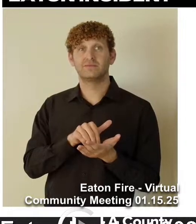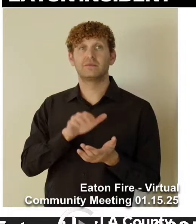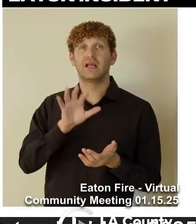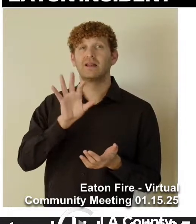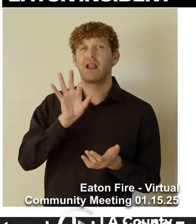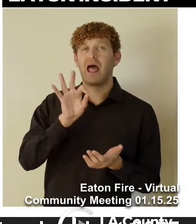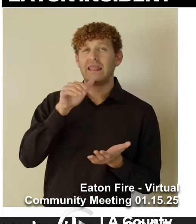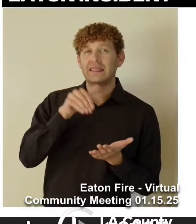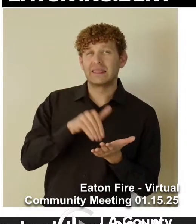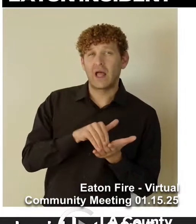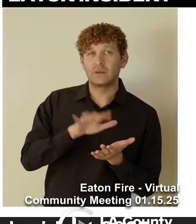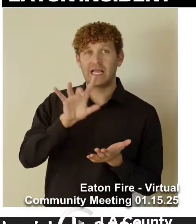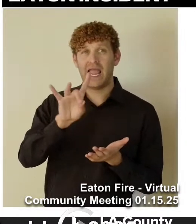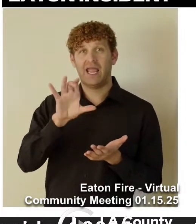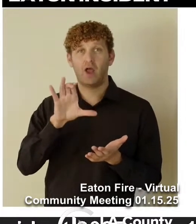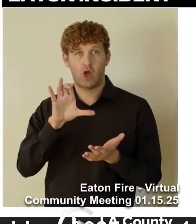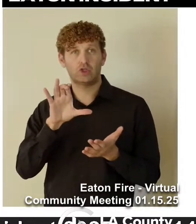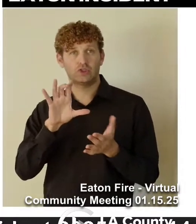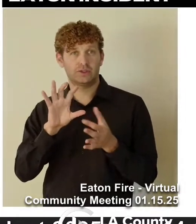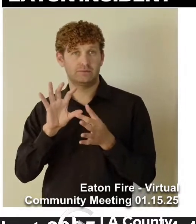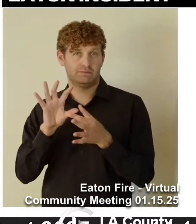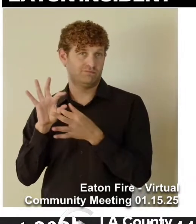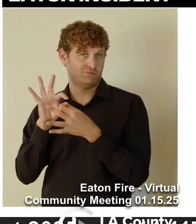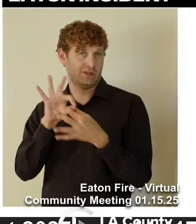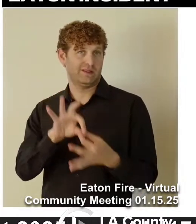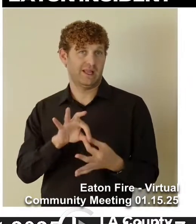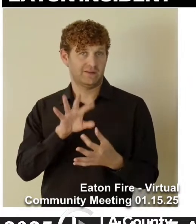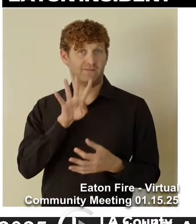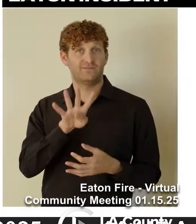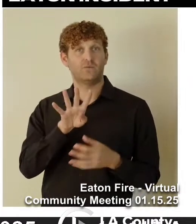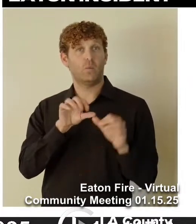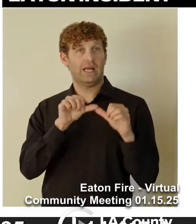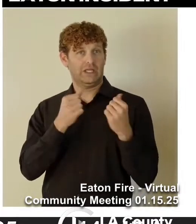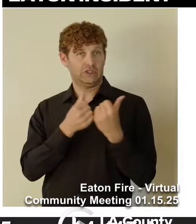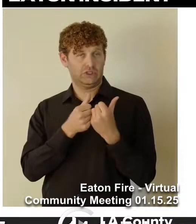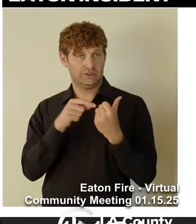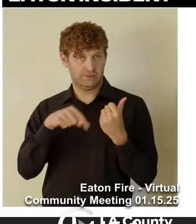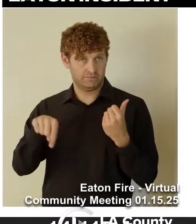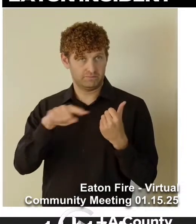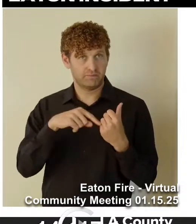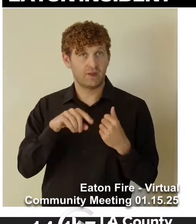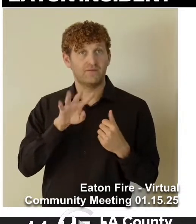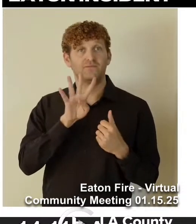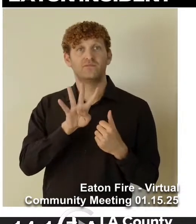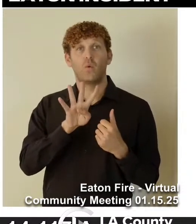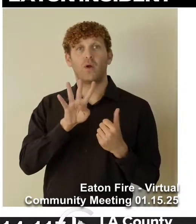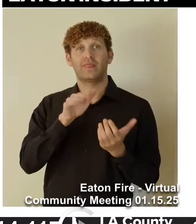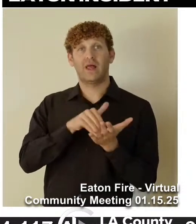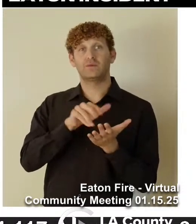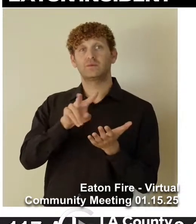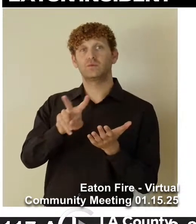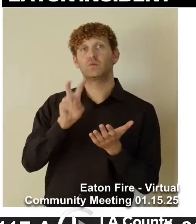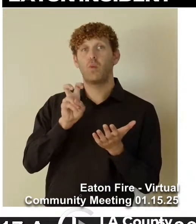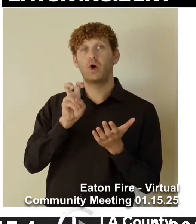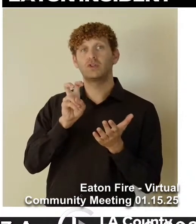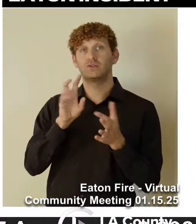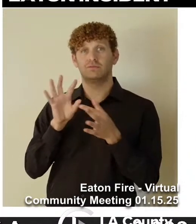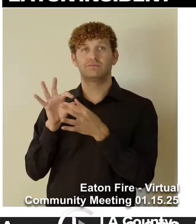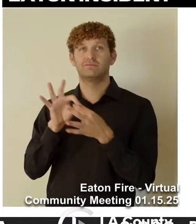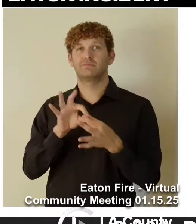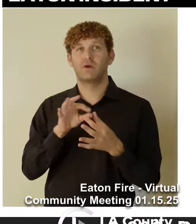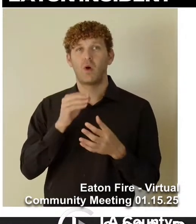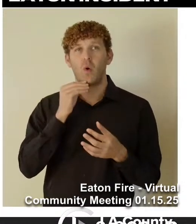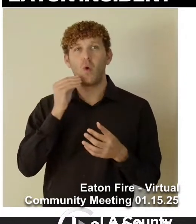9,800 connections within those 4 agencies, and about 4,200 of those connections to those homes have been